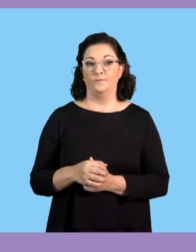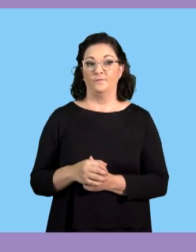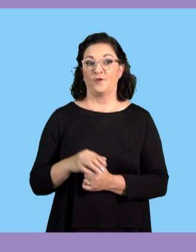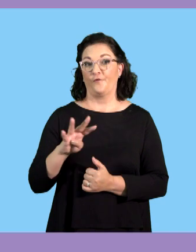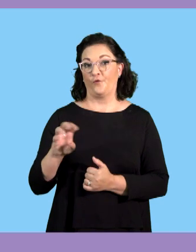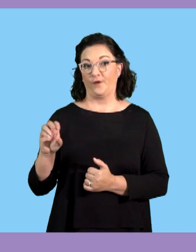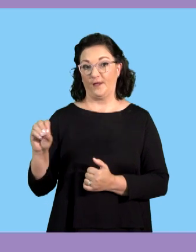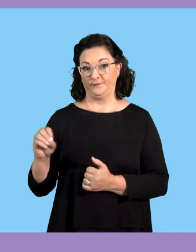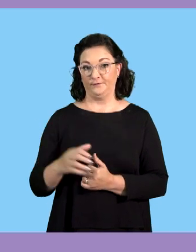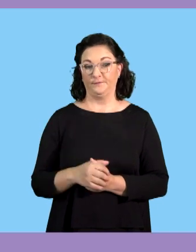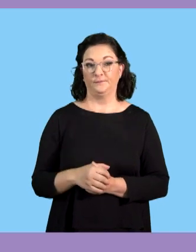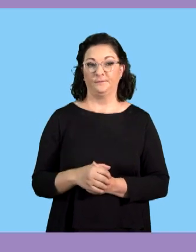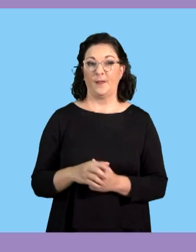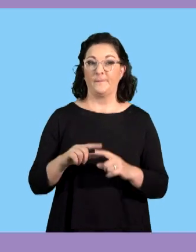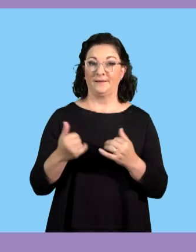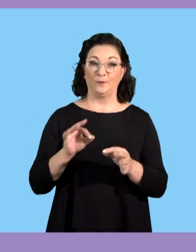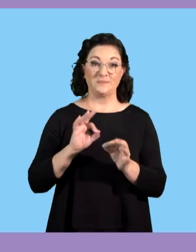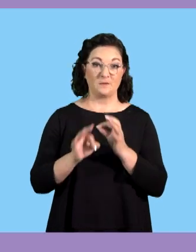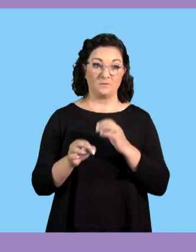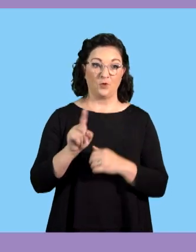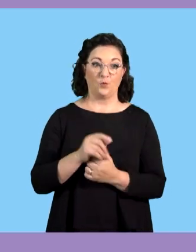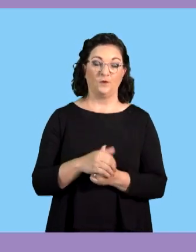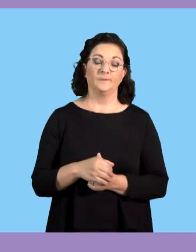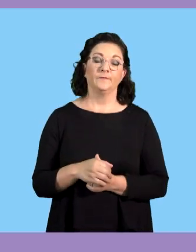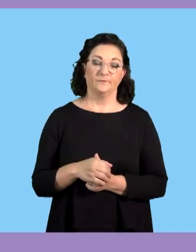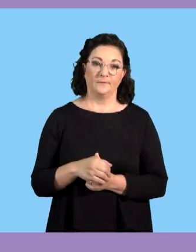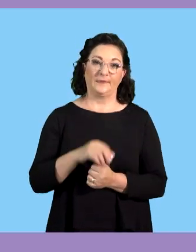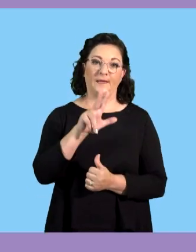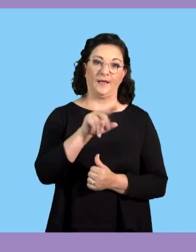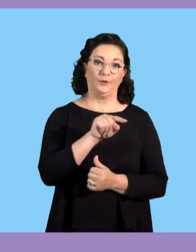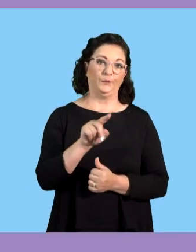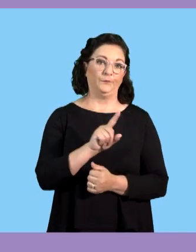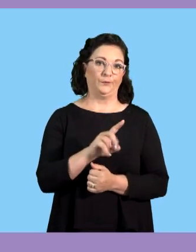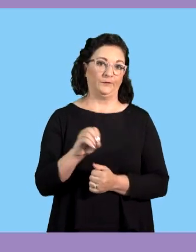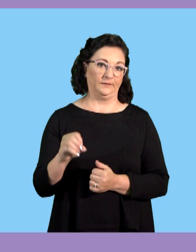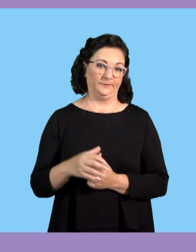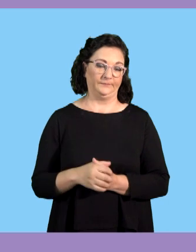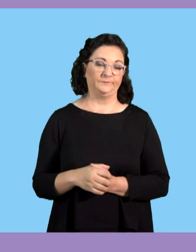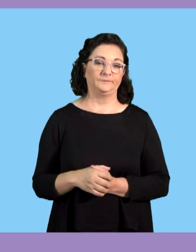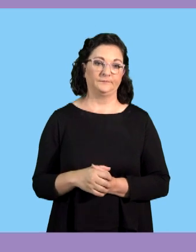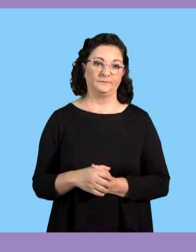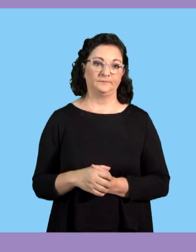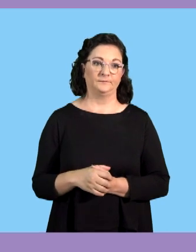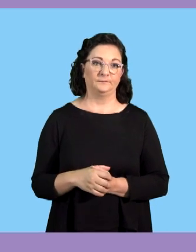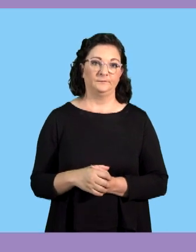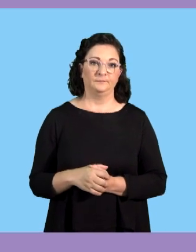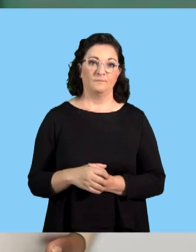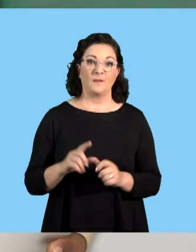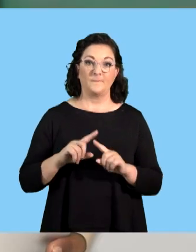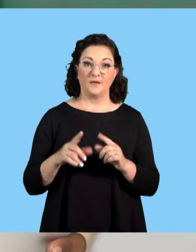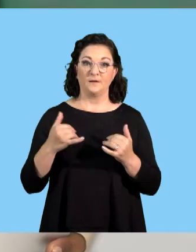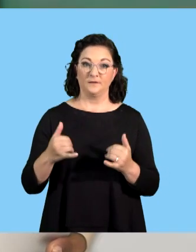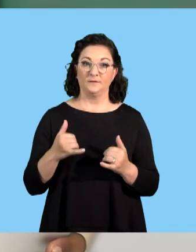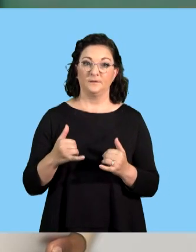you 400. And when you simplify this, it will give you 8 hundredths. Remember, we said